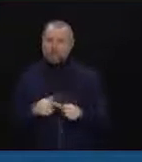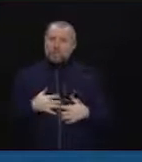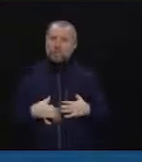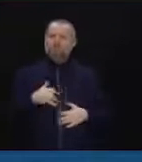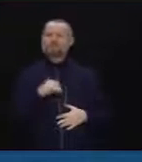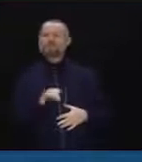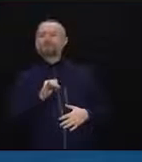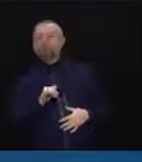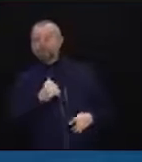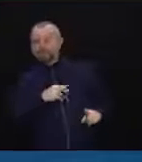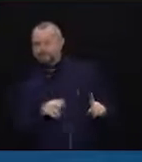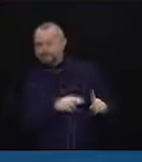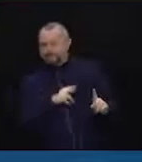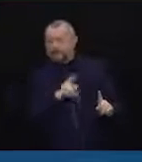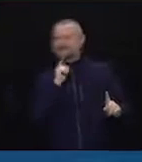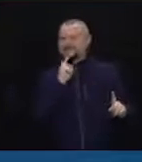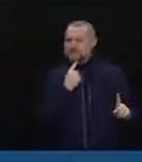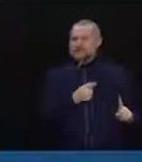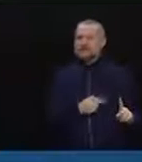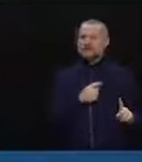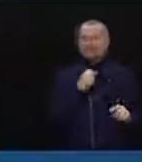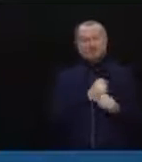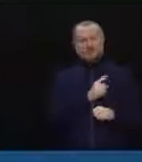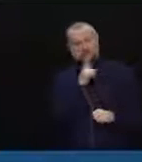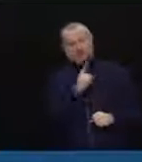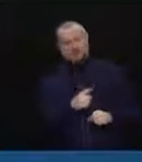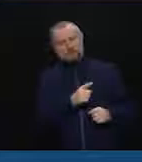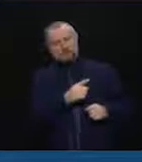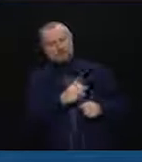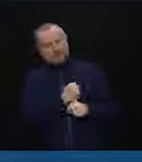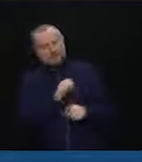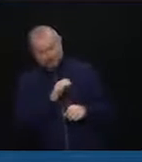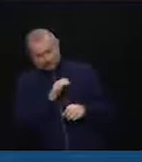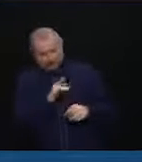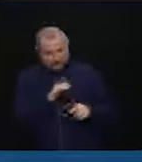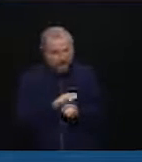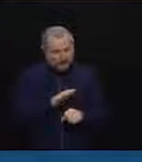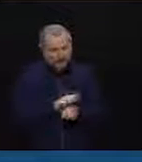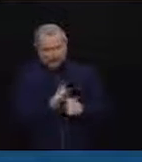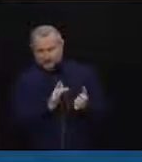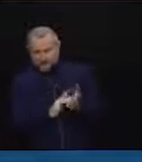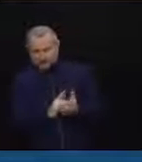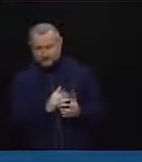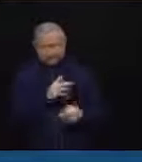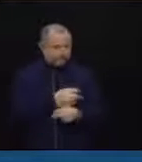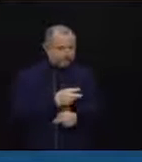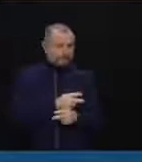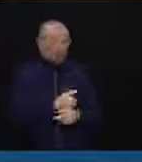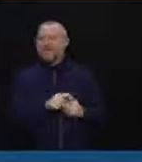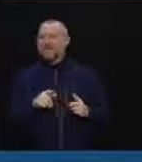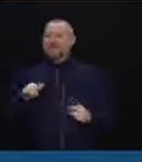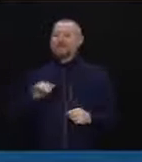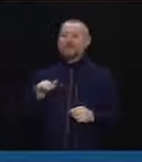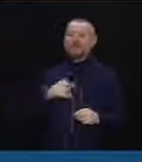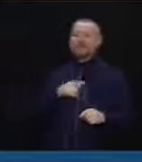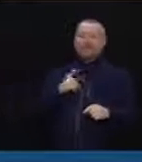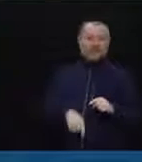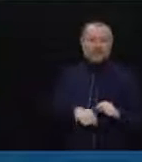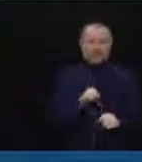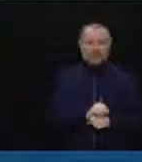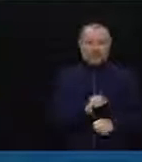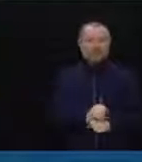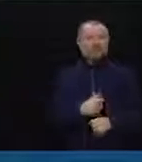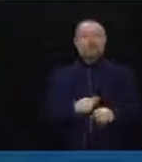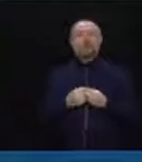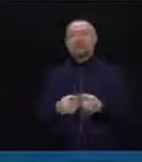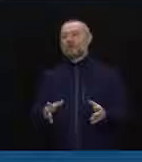people receive adequate medical treatment as well as reimbursement for lost wages. And again, I'm proud of what we're going to do. And at this